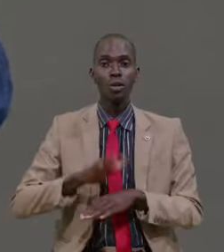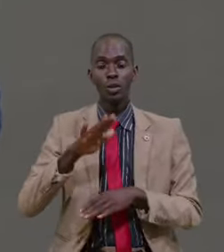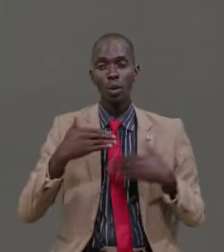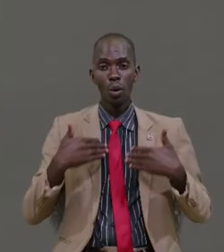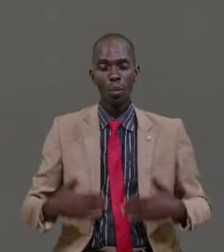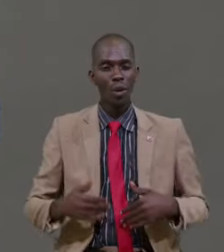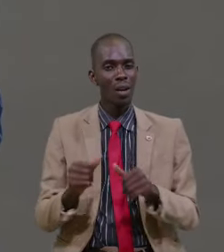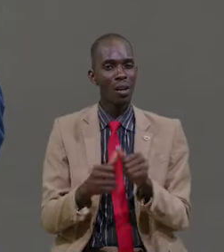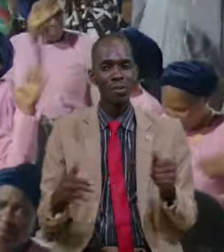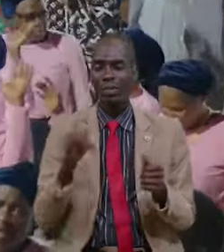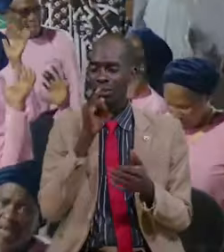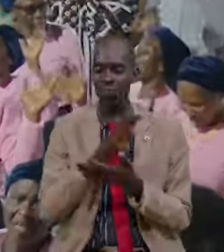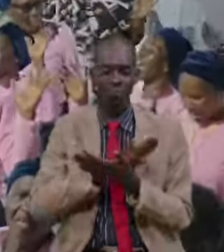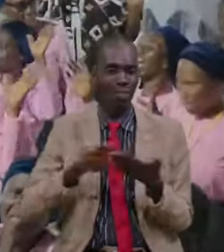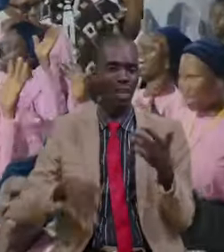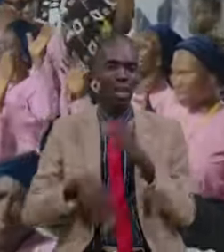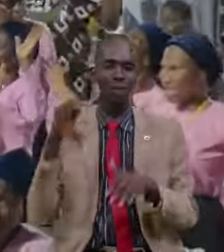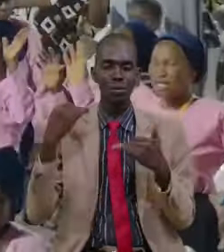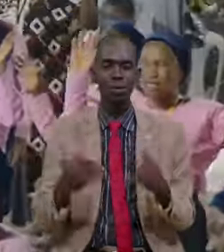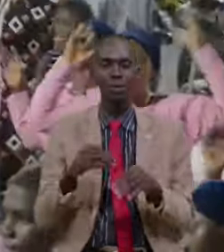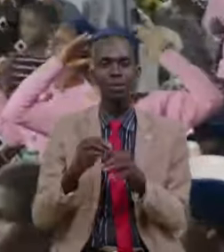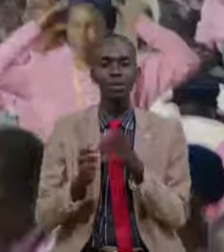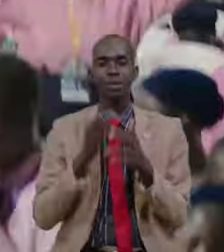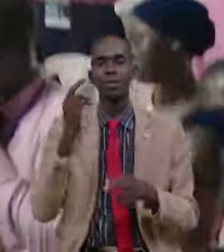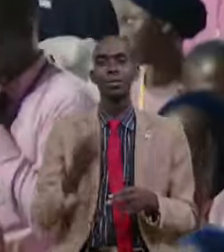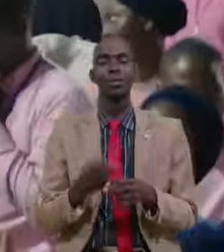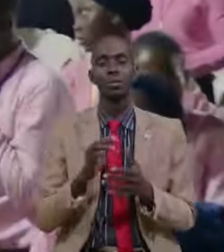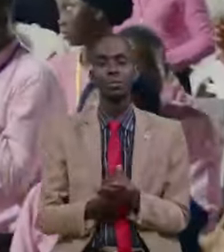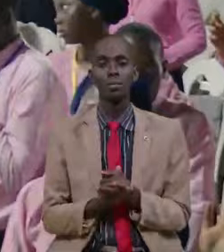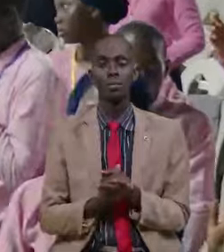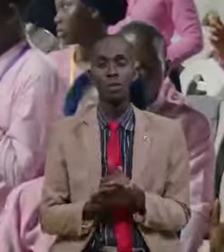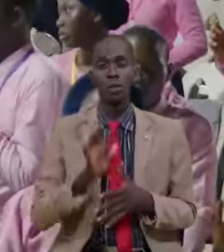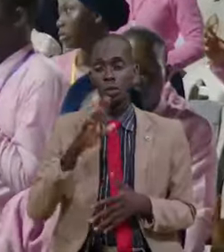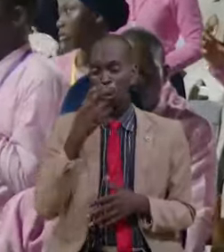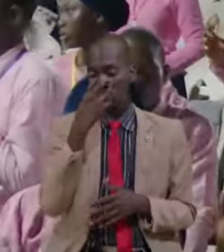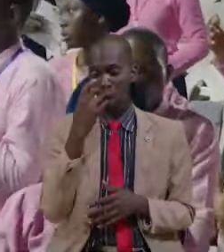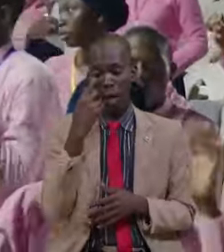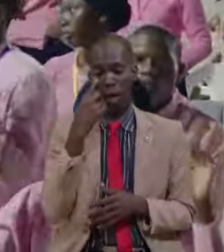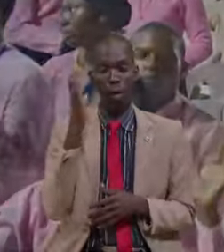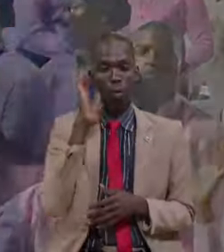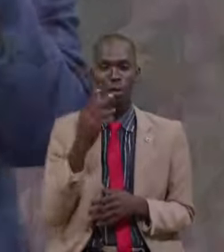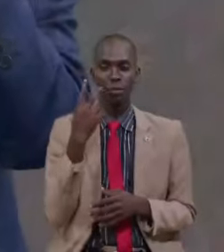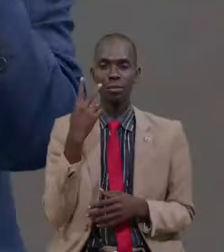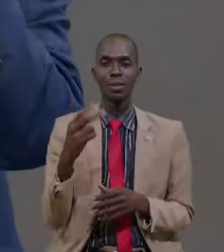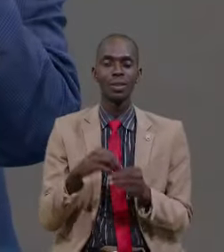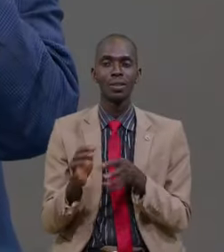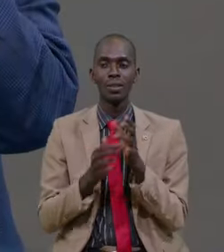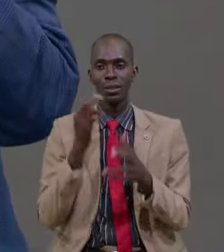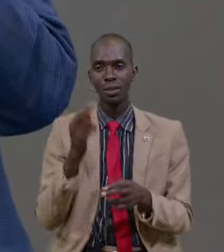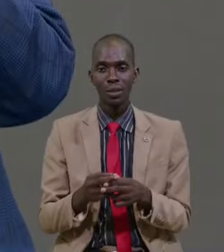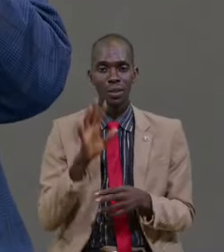is clearing away right now. Your blind eyes will see. Your